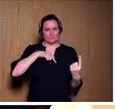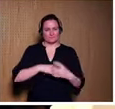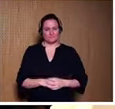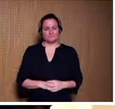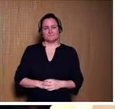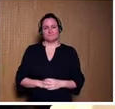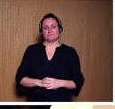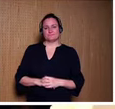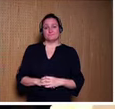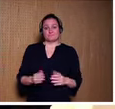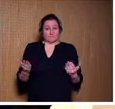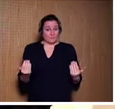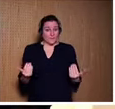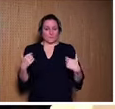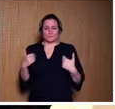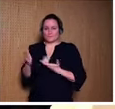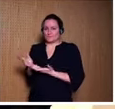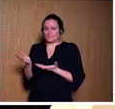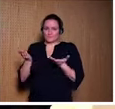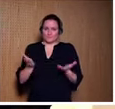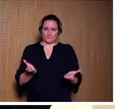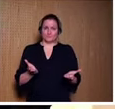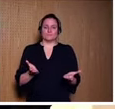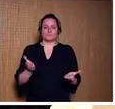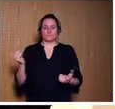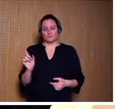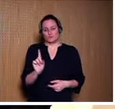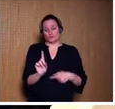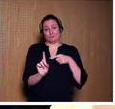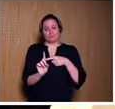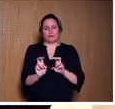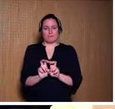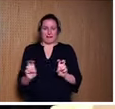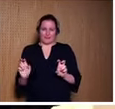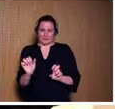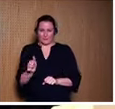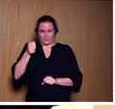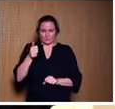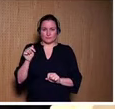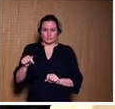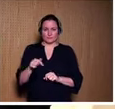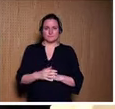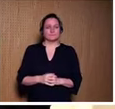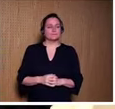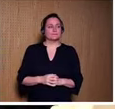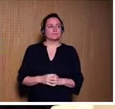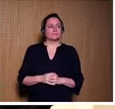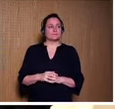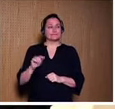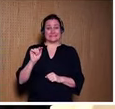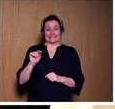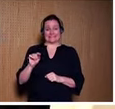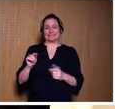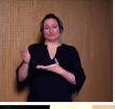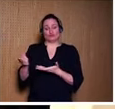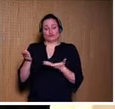It's now my pleasure to invite on stage the speaker for the first panel, focused on the mechanism of anti-rights movement. Please help me